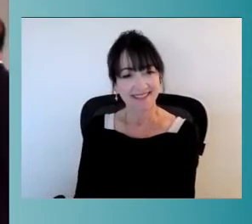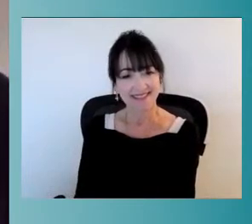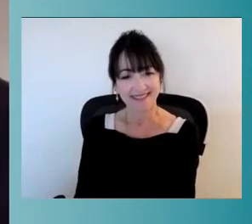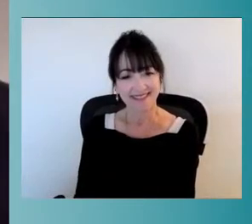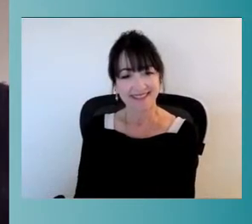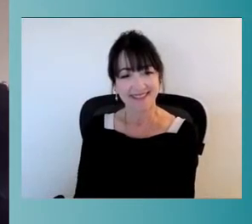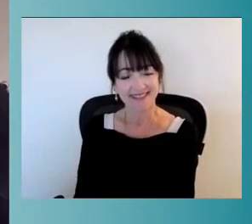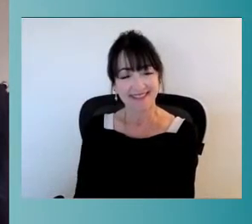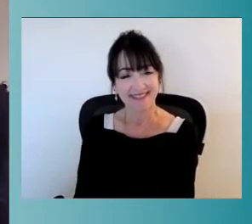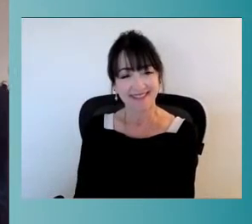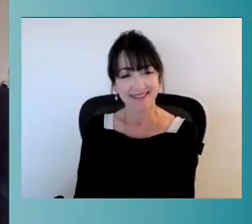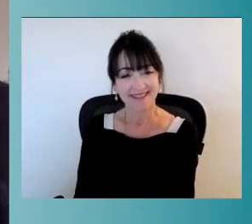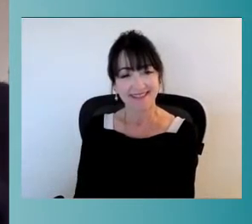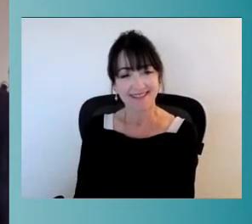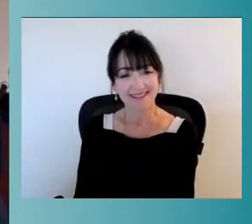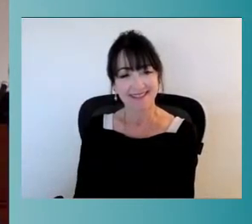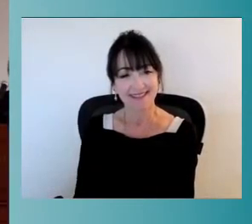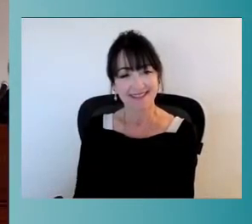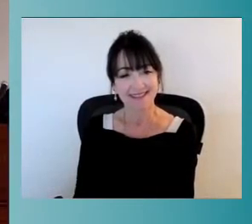As you should.